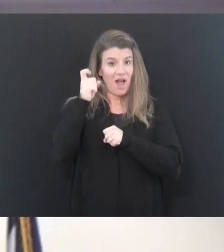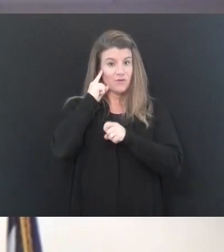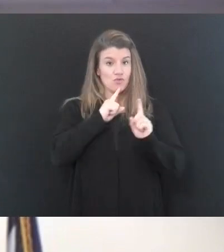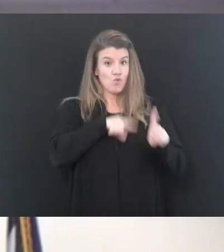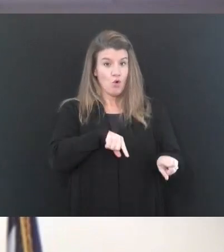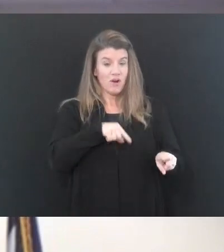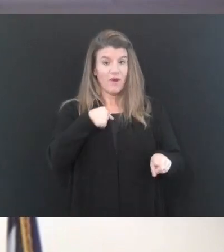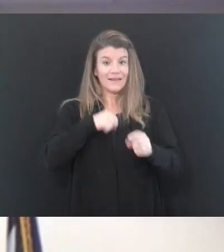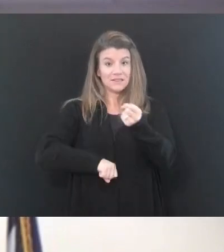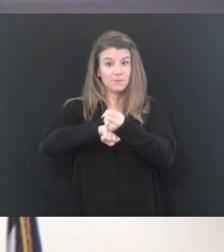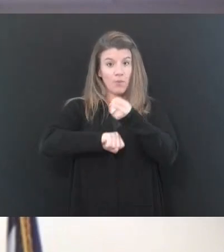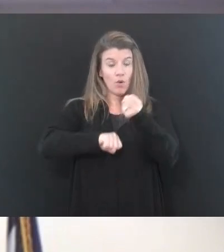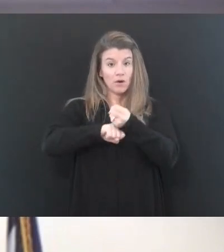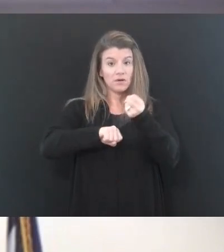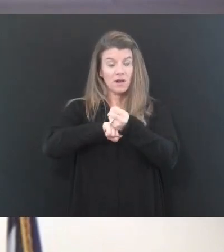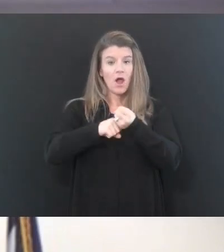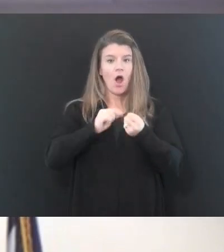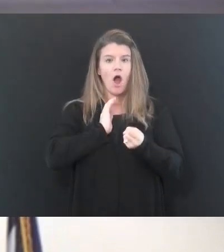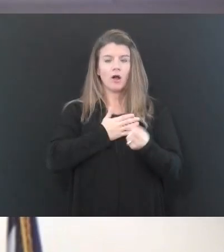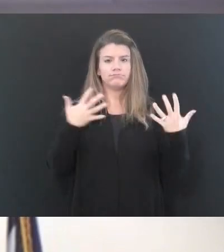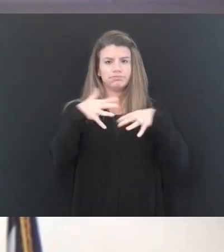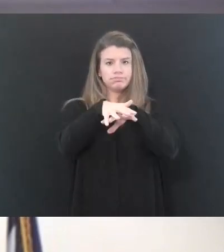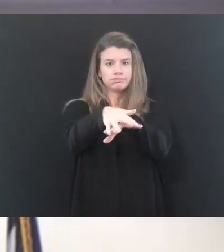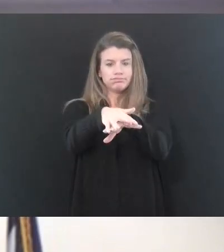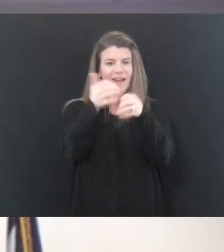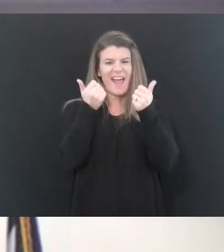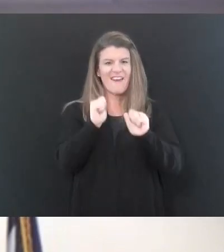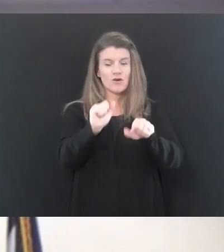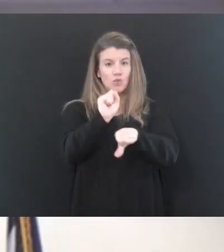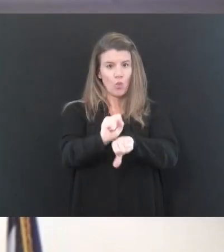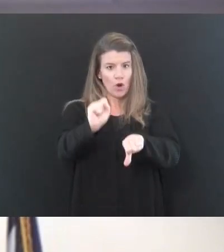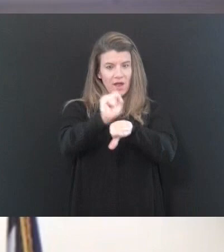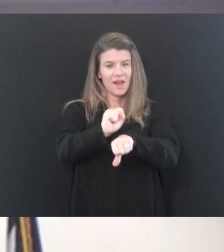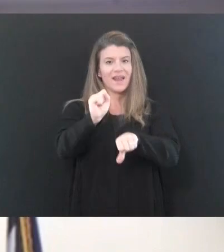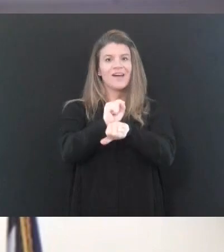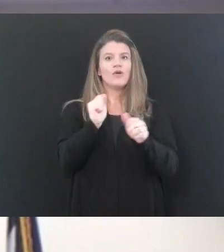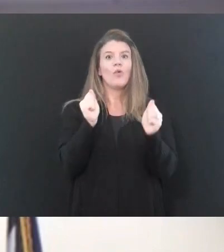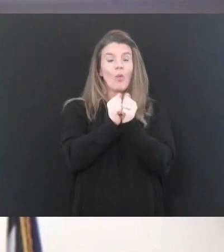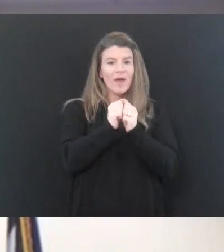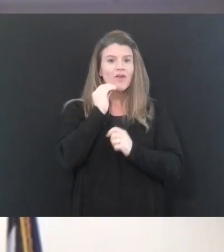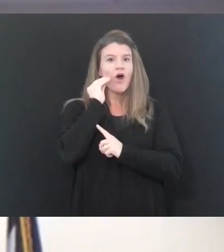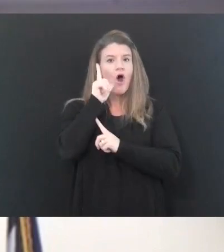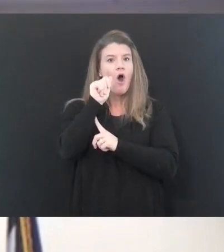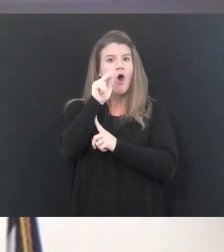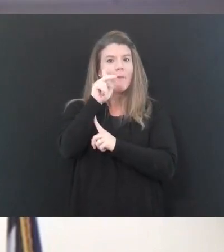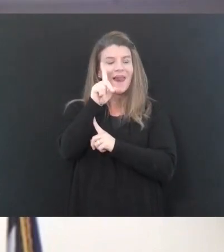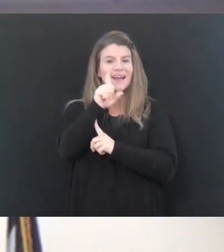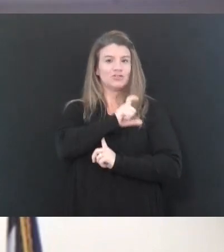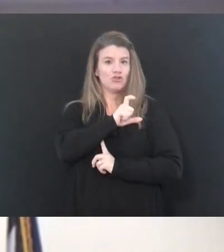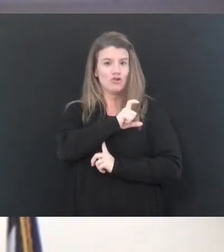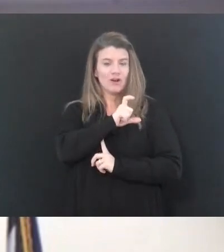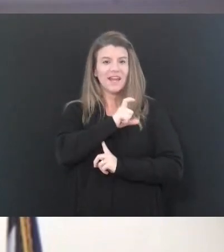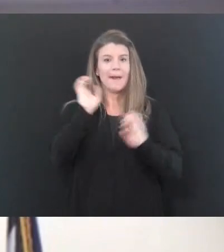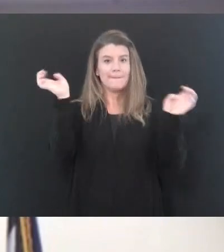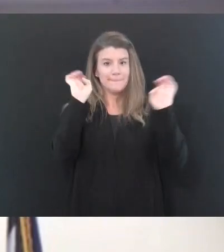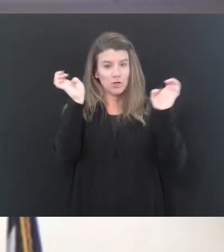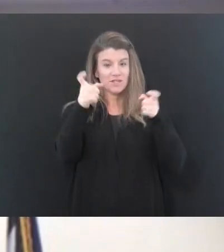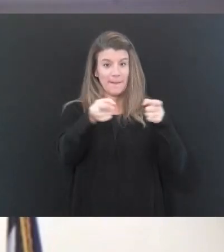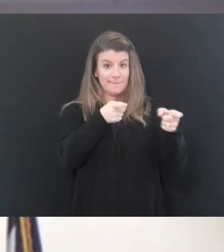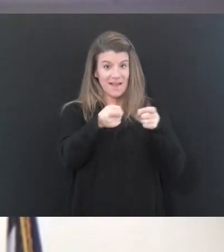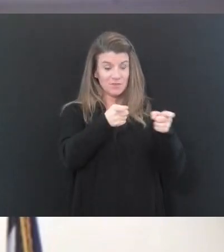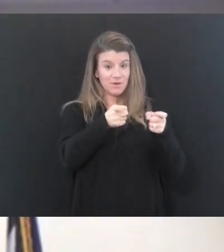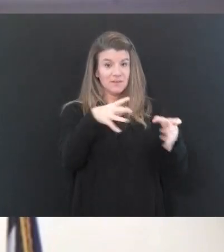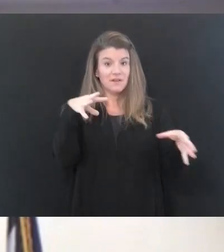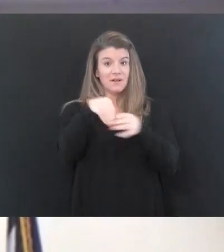the consolidated PPE efforts, working with Department of Homeland Security and Emergency Management and Department of